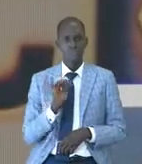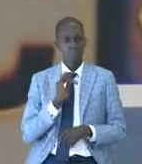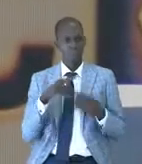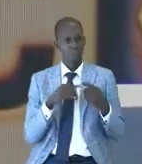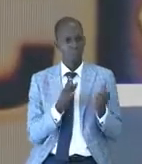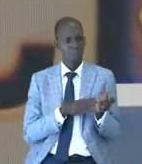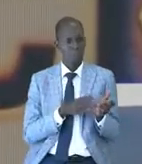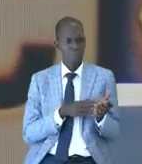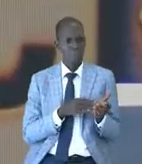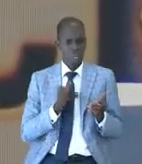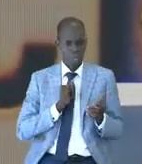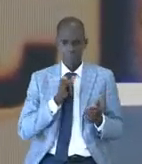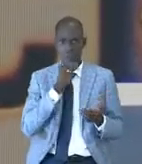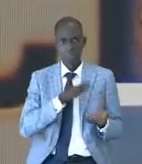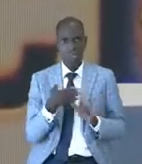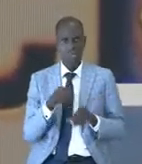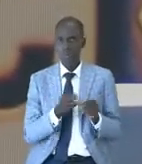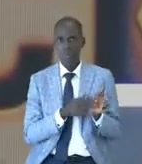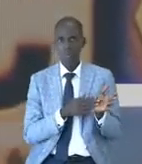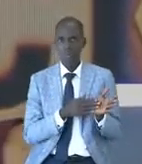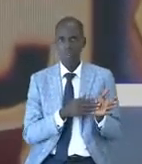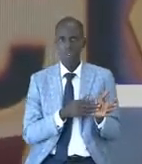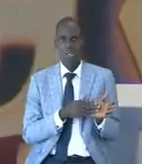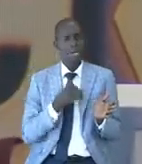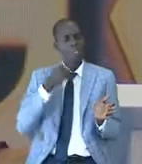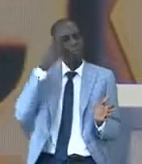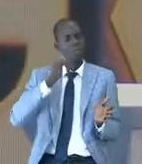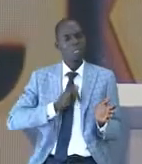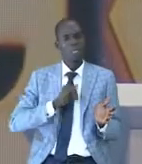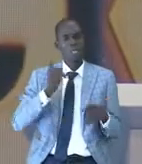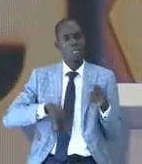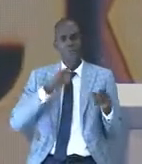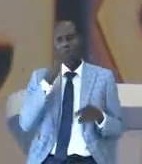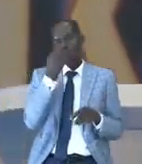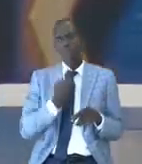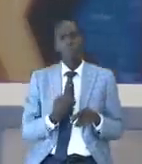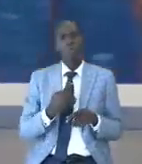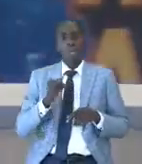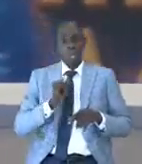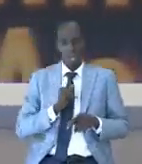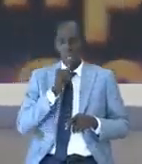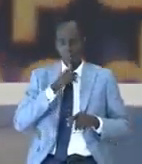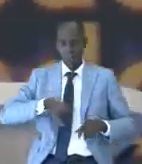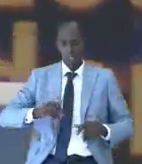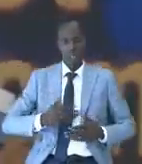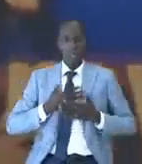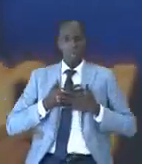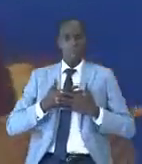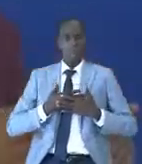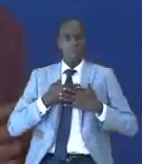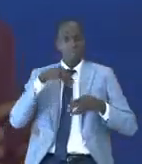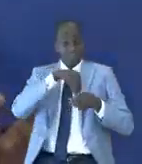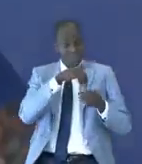I'm eating without mommy eating for me. I'm going there without mommy doing that for me. And then you